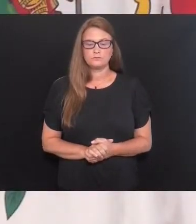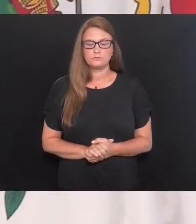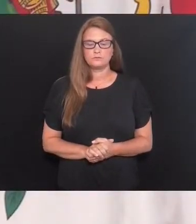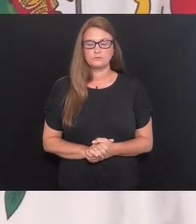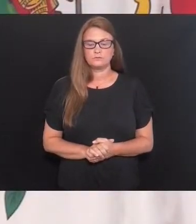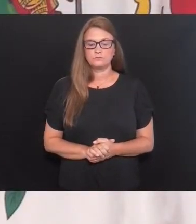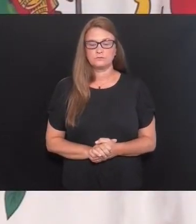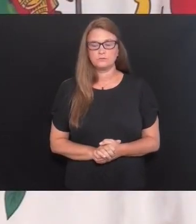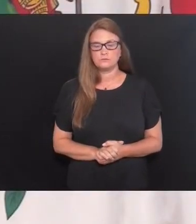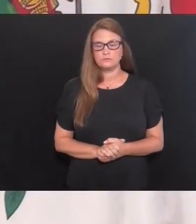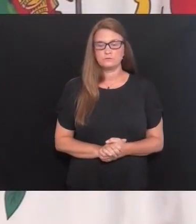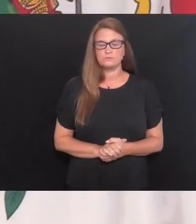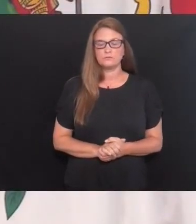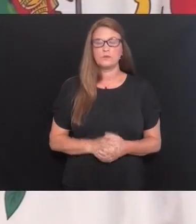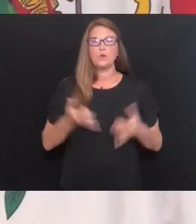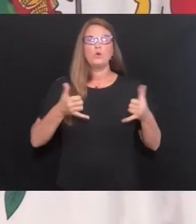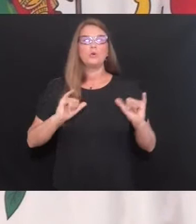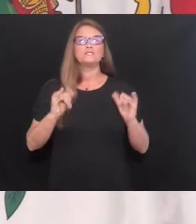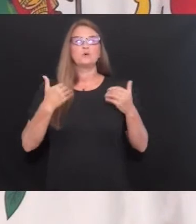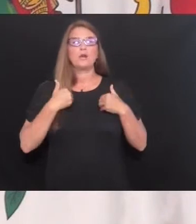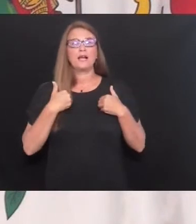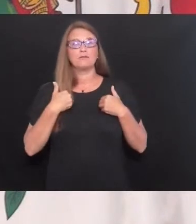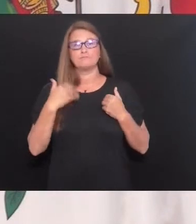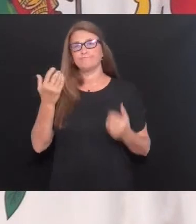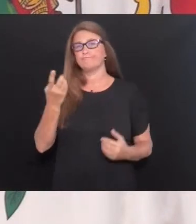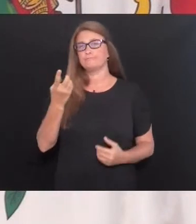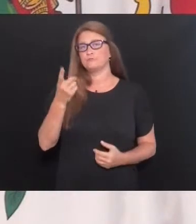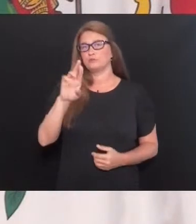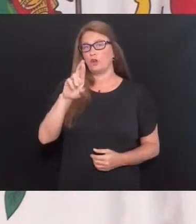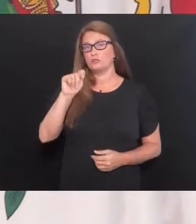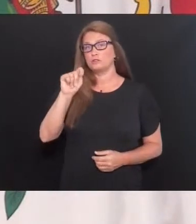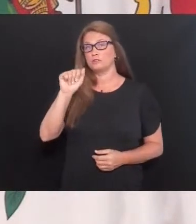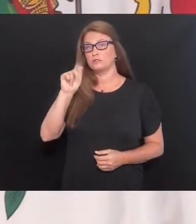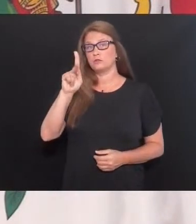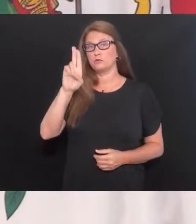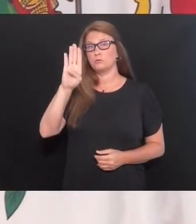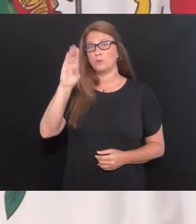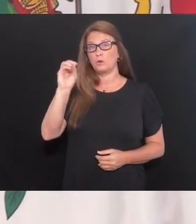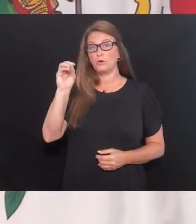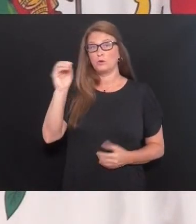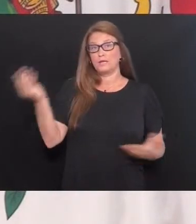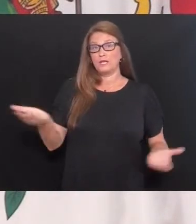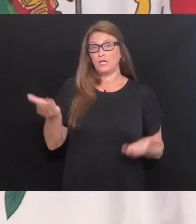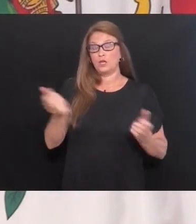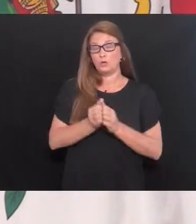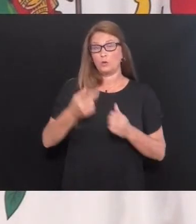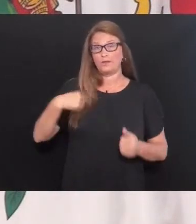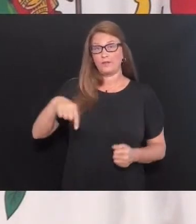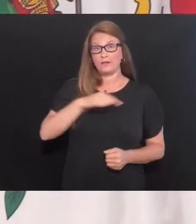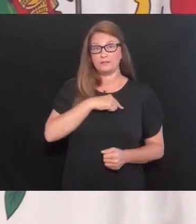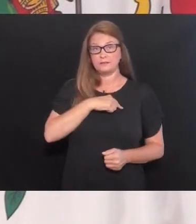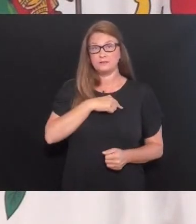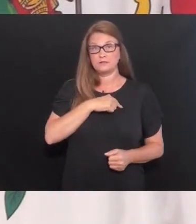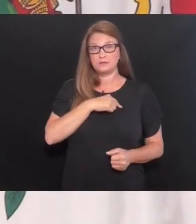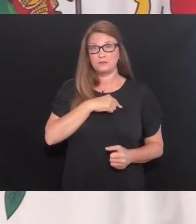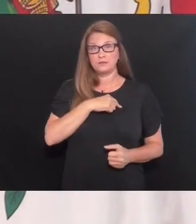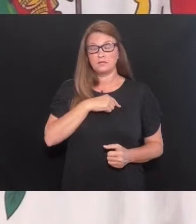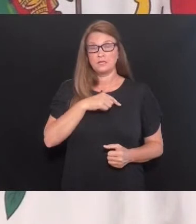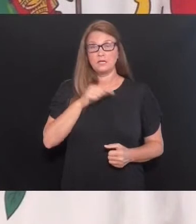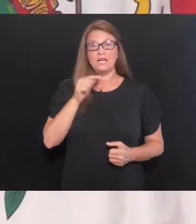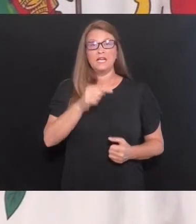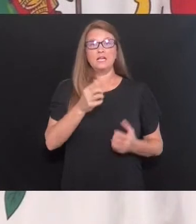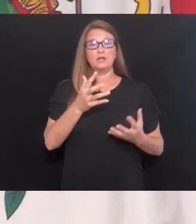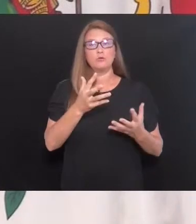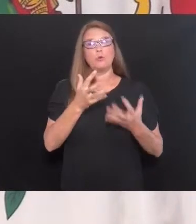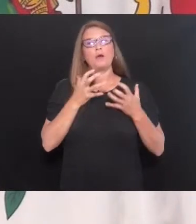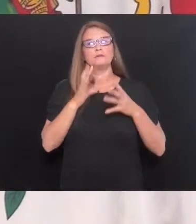a real resource with us, and Dr. Takubo. And but if Dr. Takubo would speak